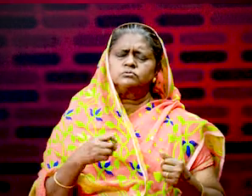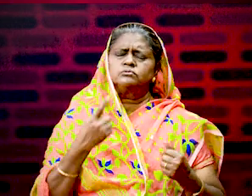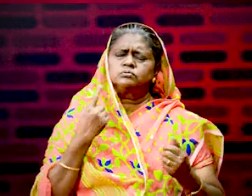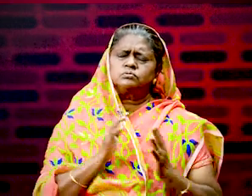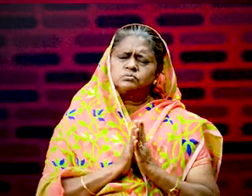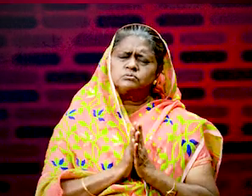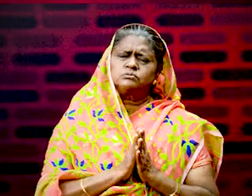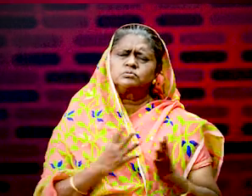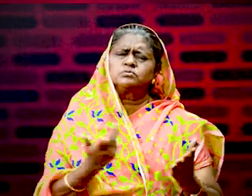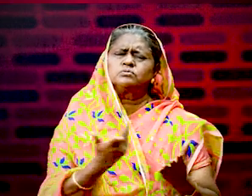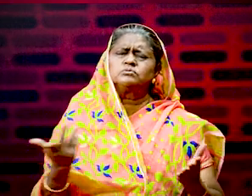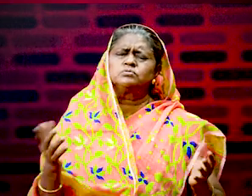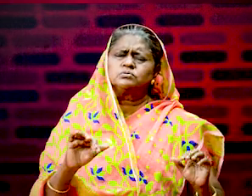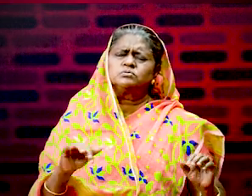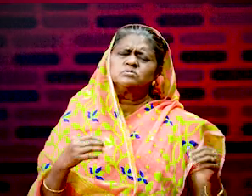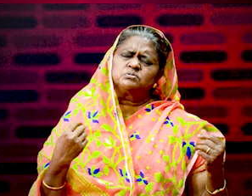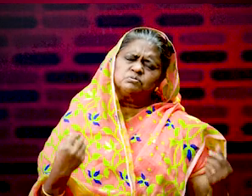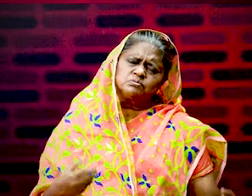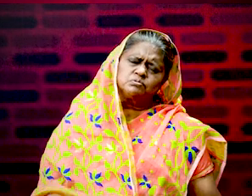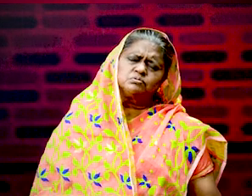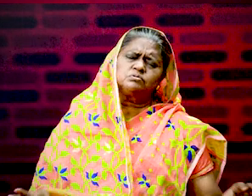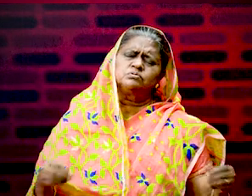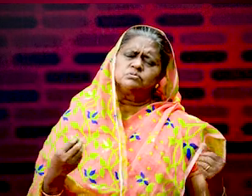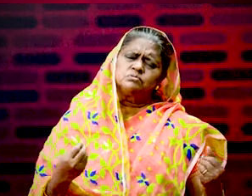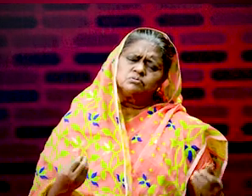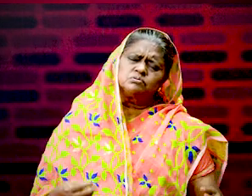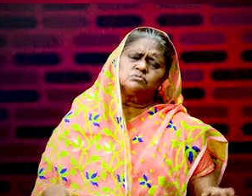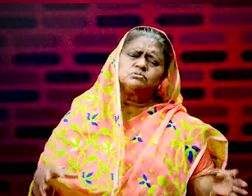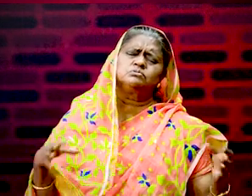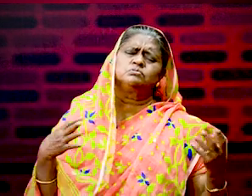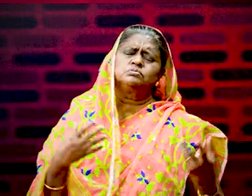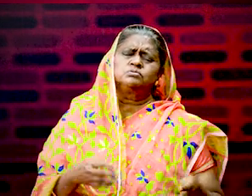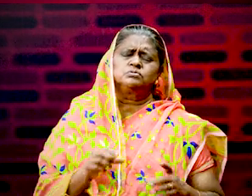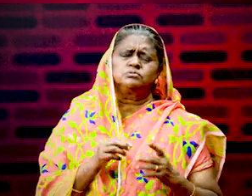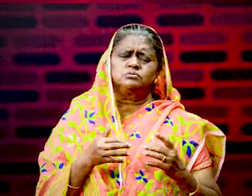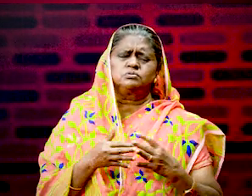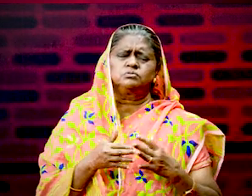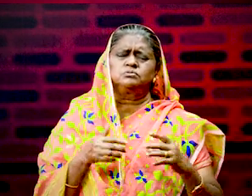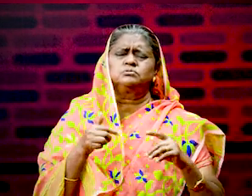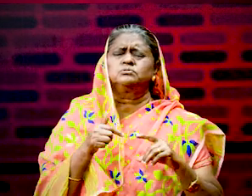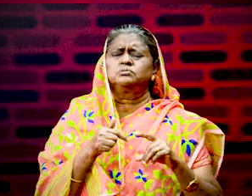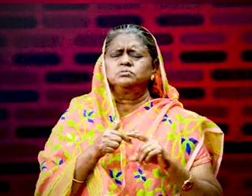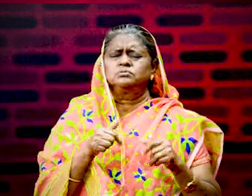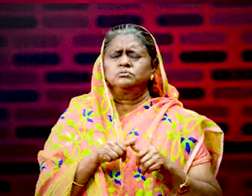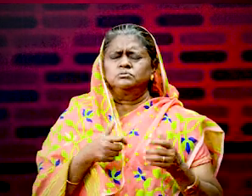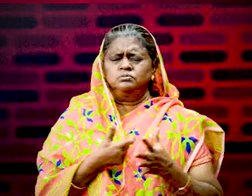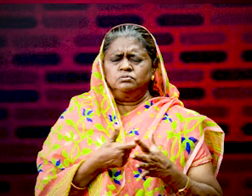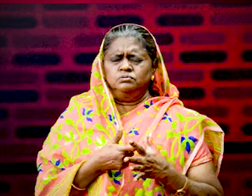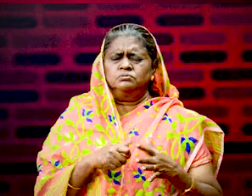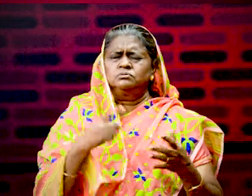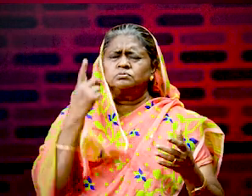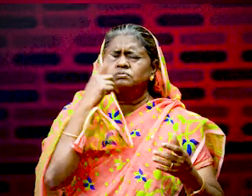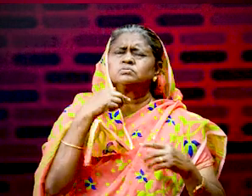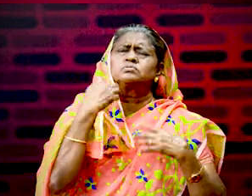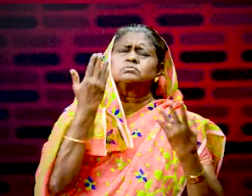Your children who are weak in their hearts, whose hands are feeble, whose knees are feeble. Father God, I ask You